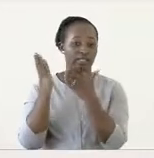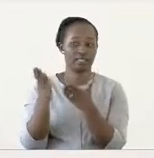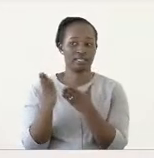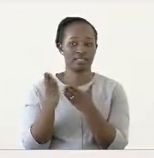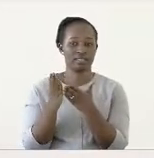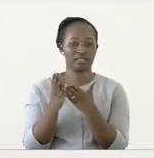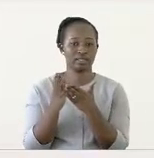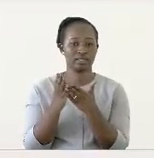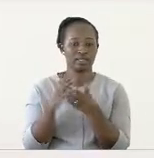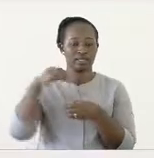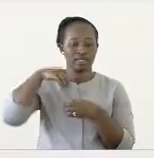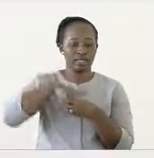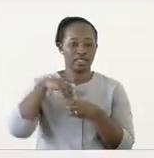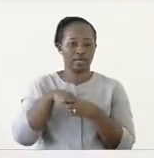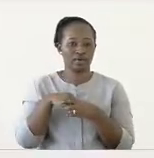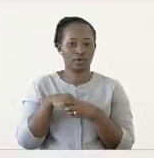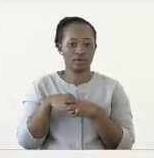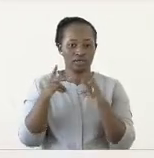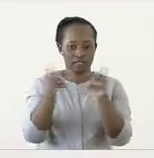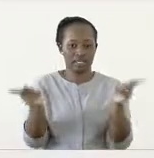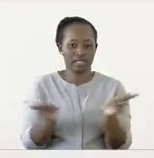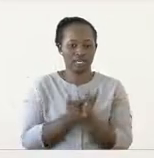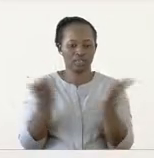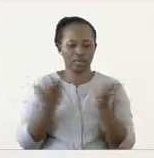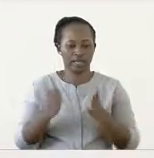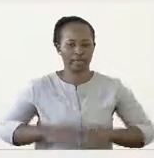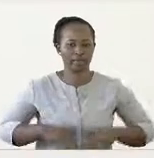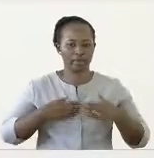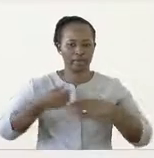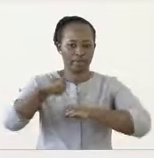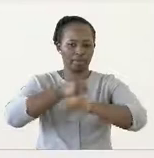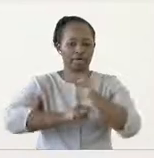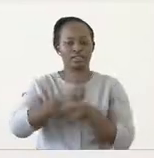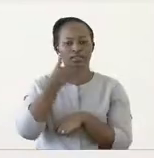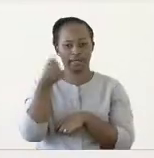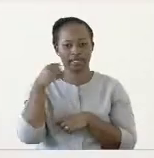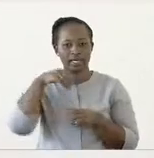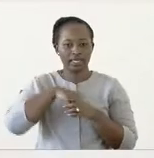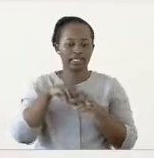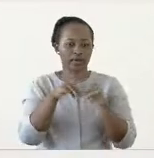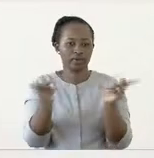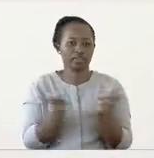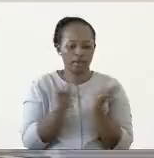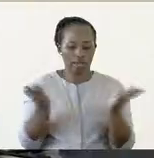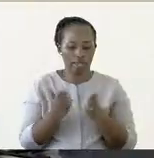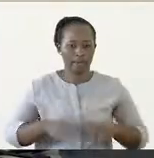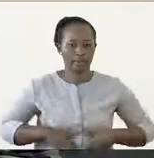This is optimum internal state at which the body operates best. The internal state where